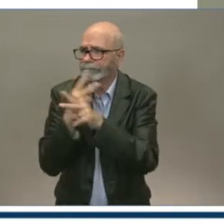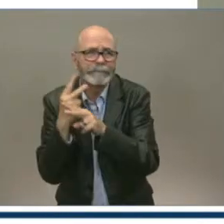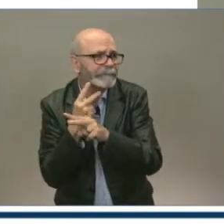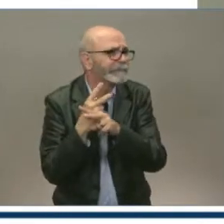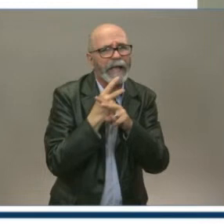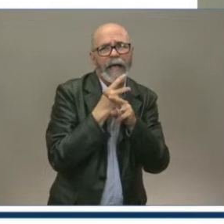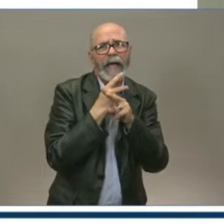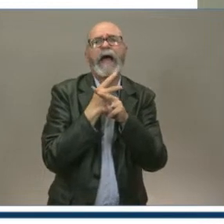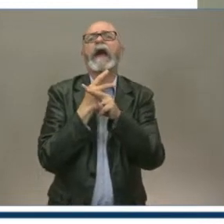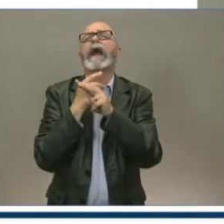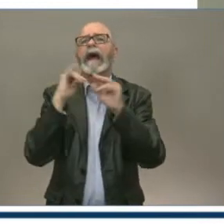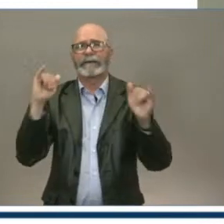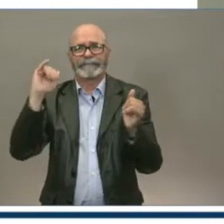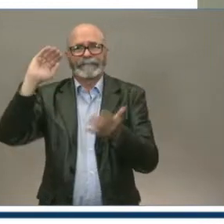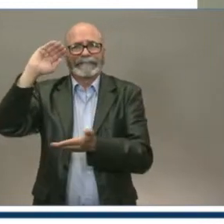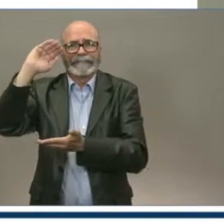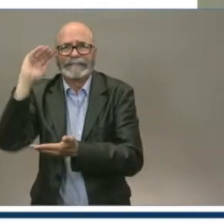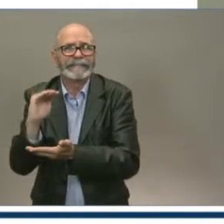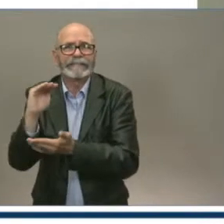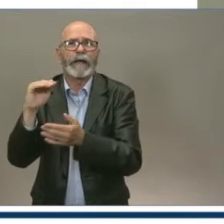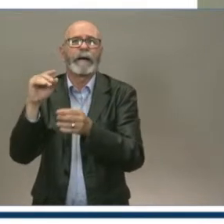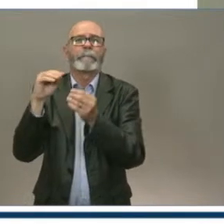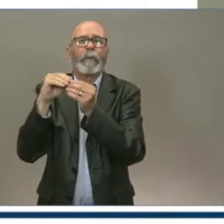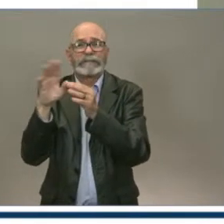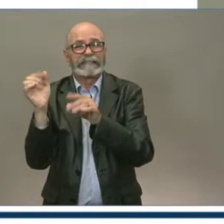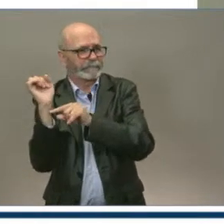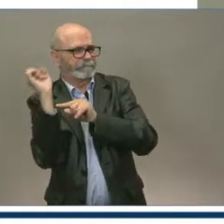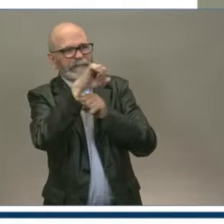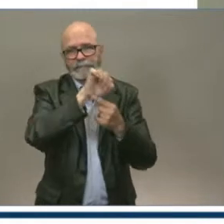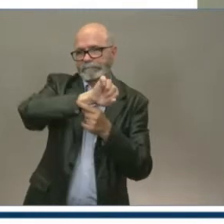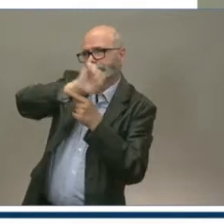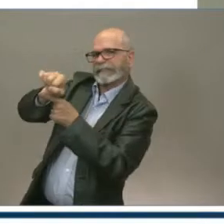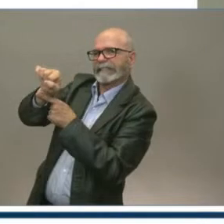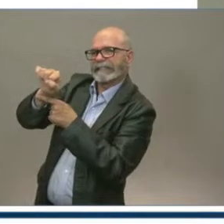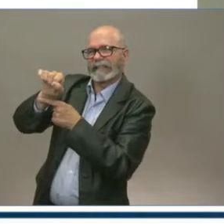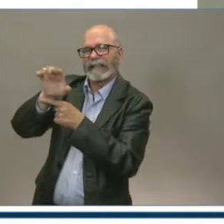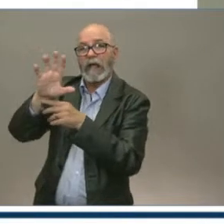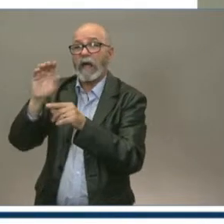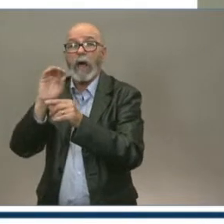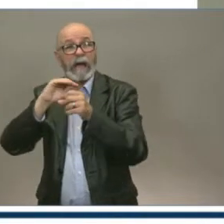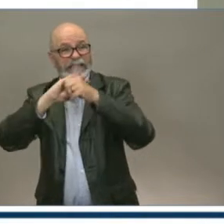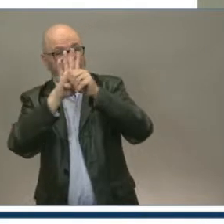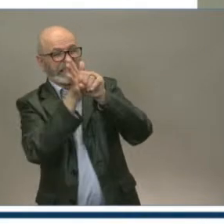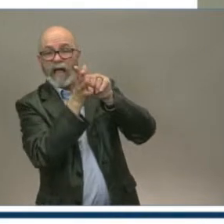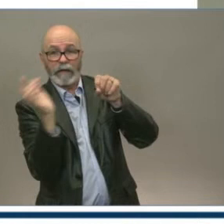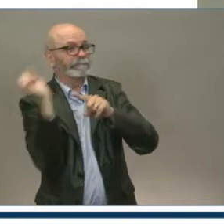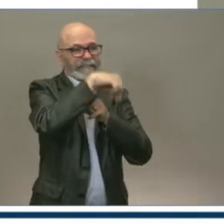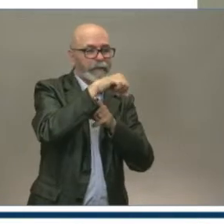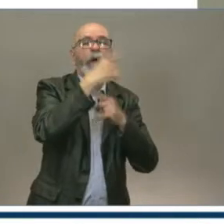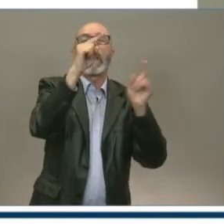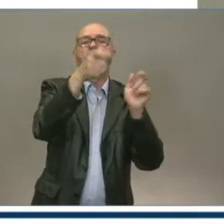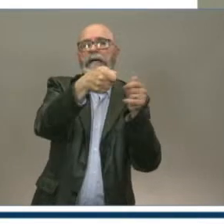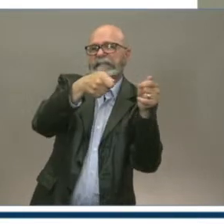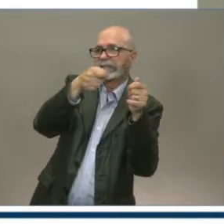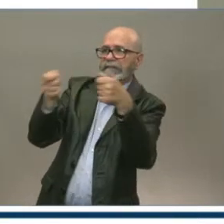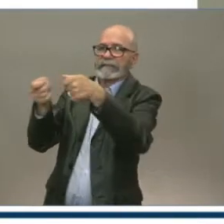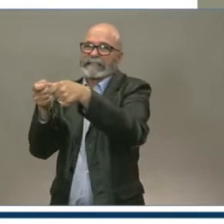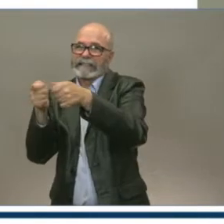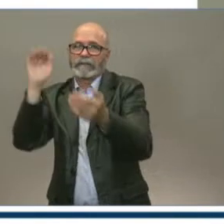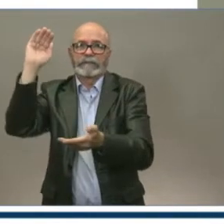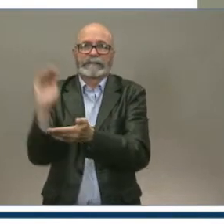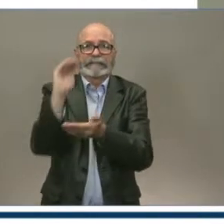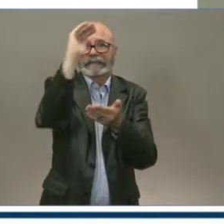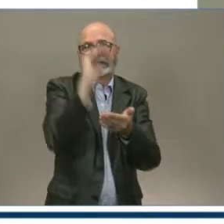keep us out in front of any possible virus activity that we're not aware of through our follow-up